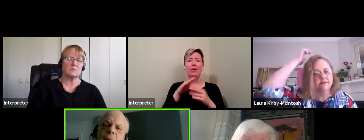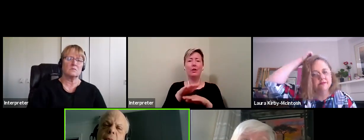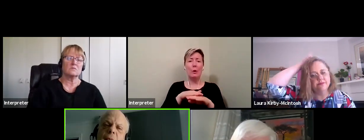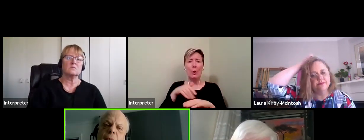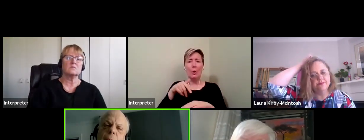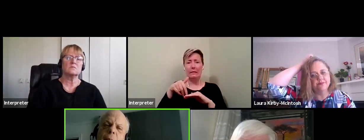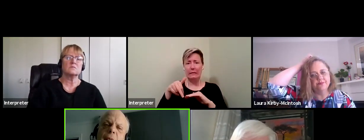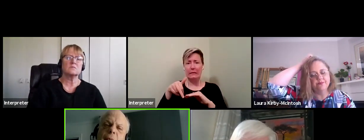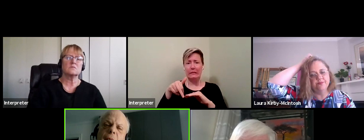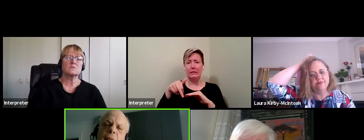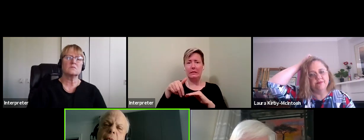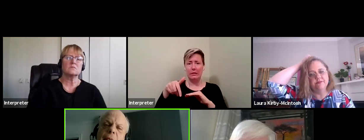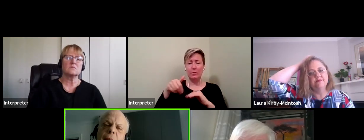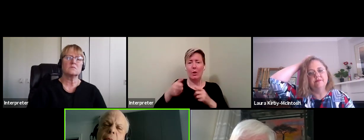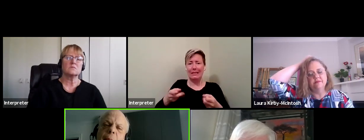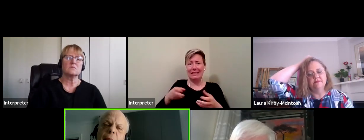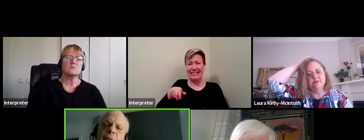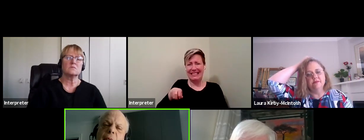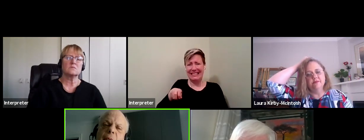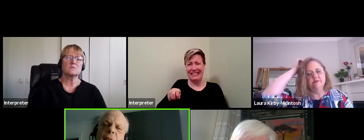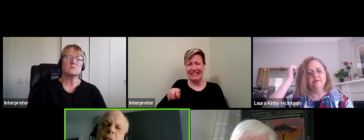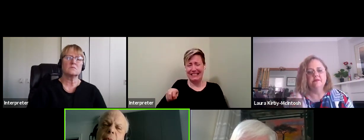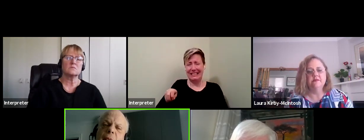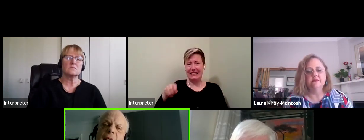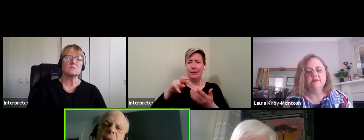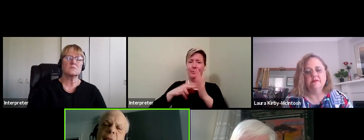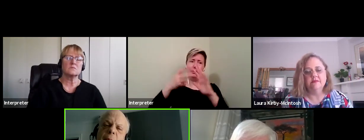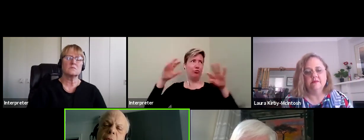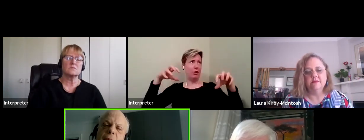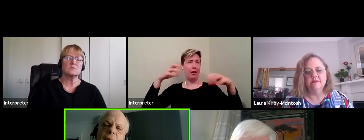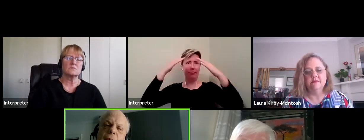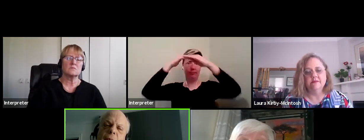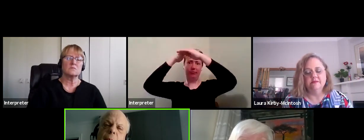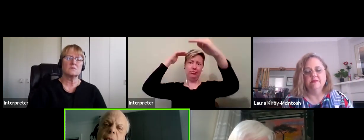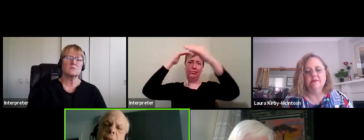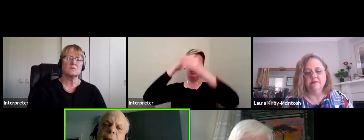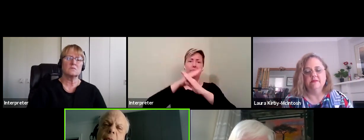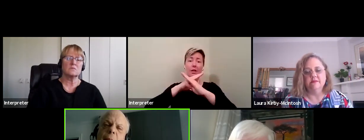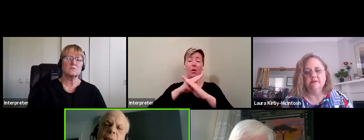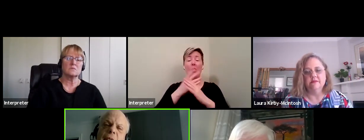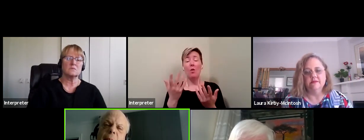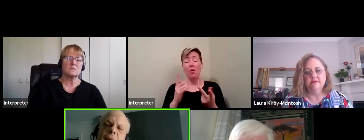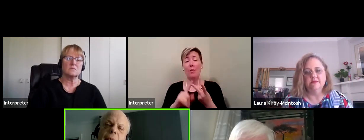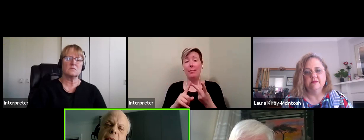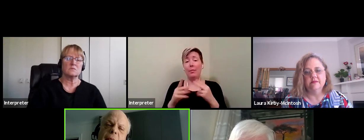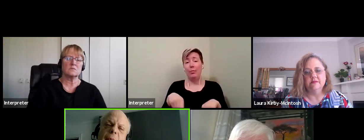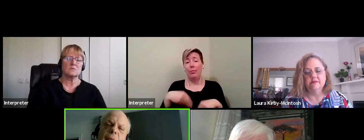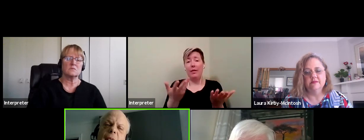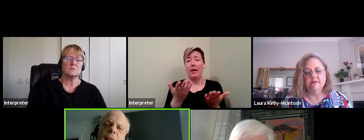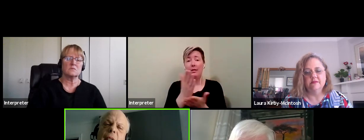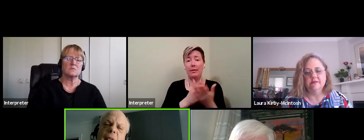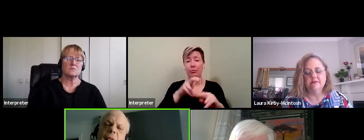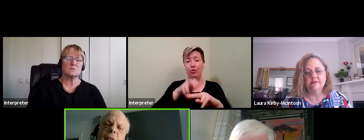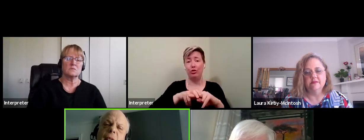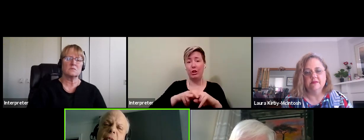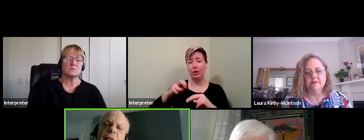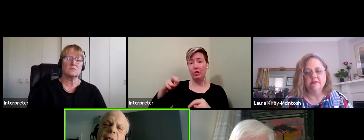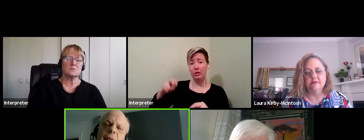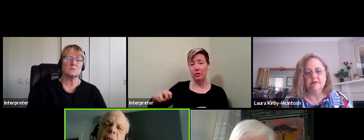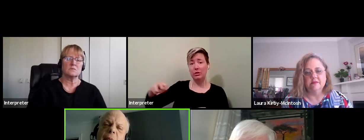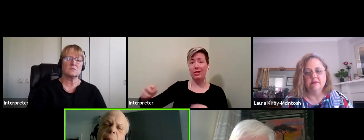get rained on. And also if they're moving slowly and need to rest, having some chairs along the way, even though it might seem to others to be not that